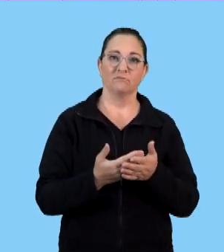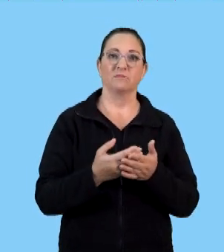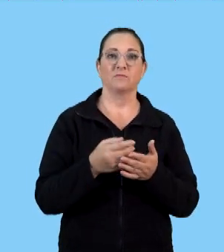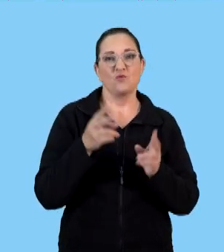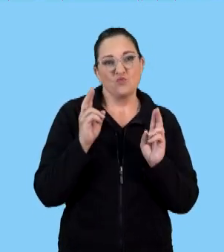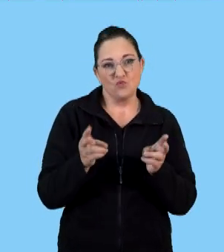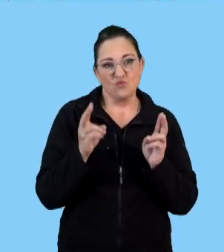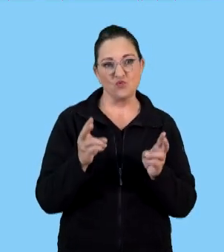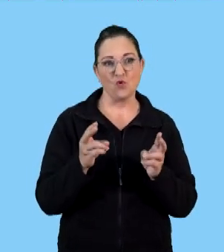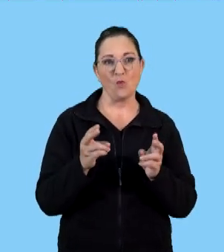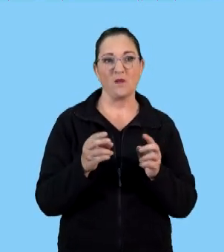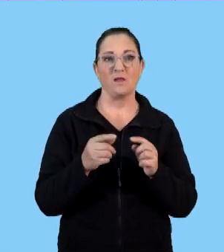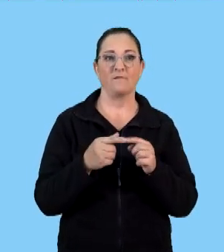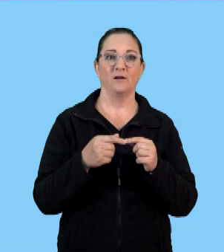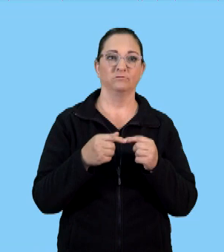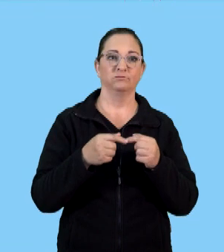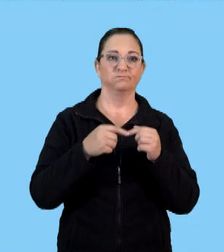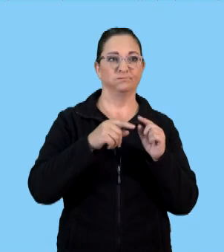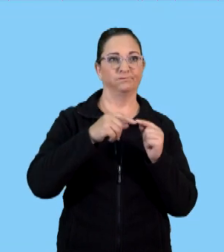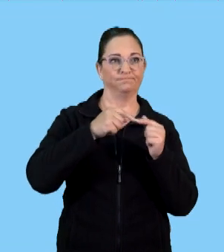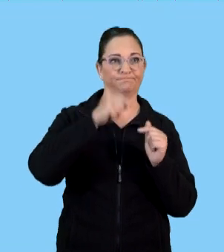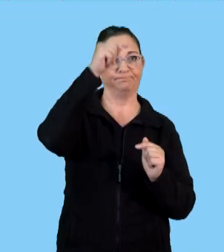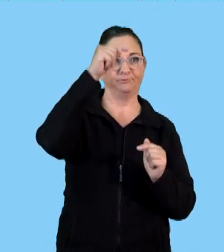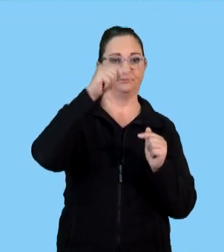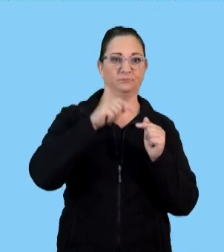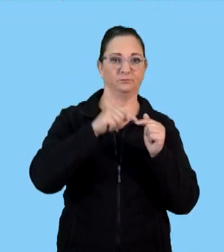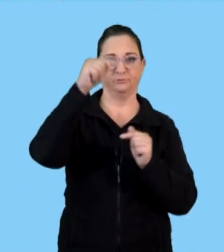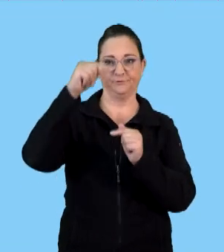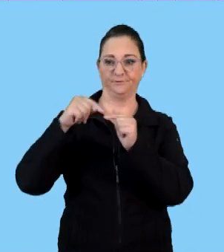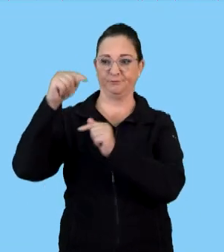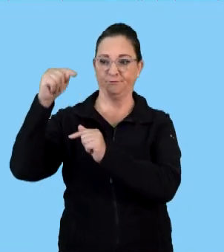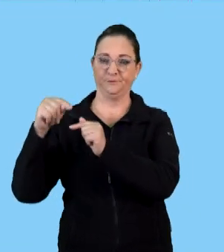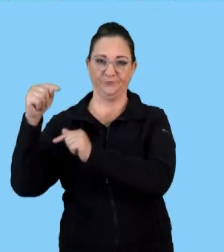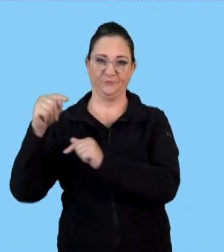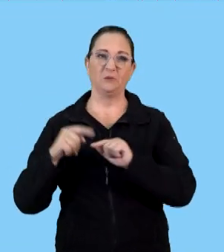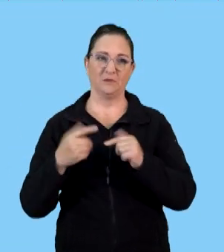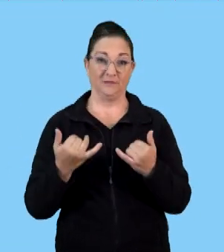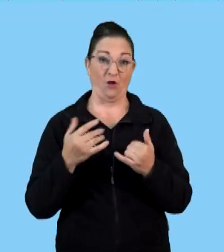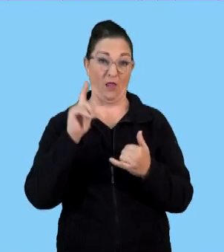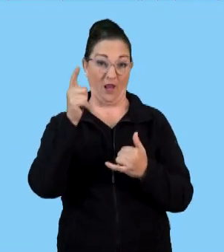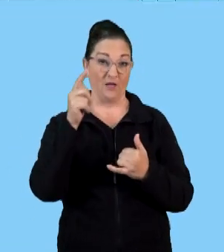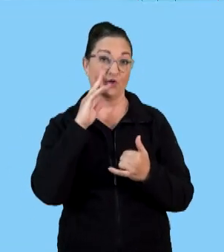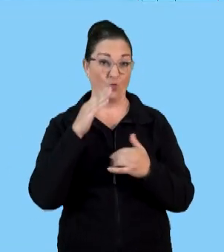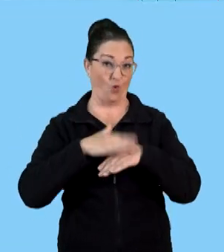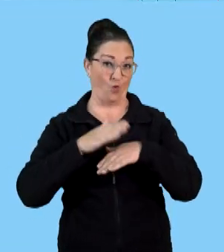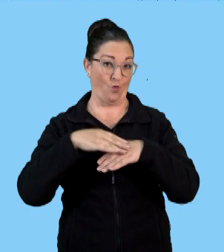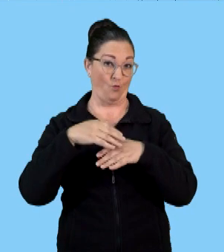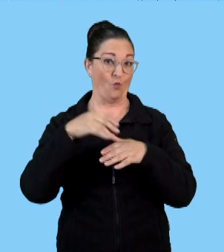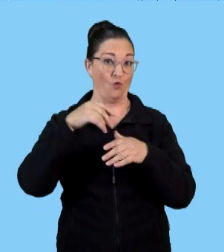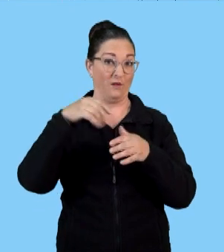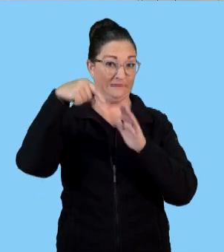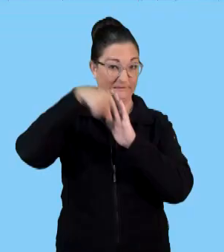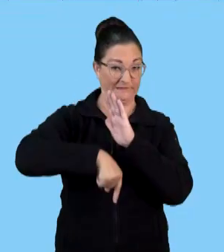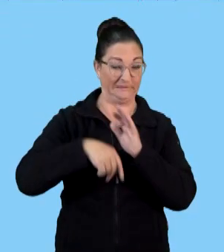right? So if I say vertically, meaning from that point to that point. But we'll focus on this as we progress with our lesson. Okay, so it